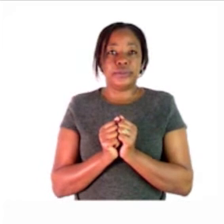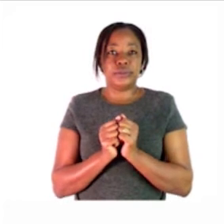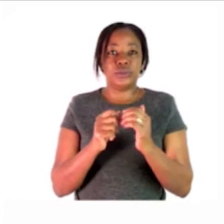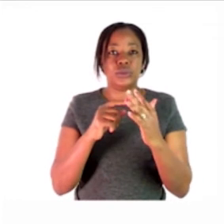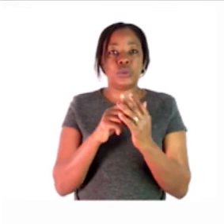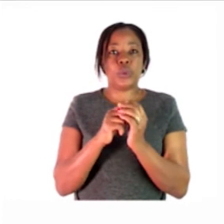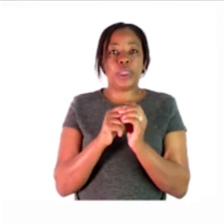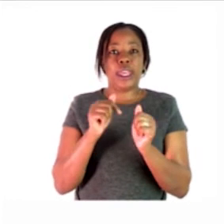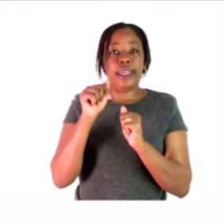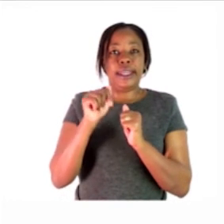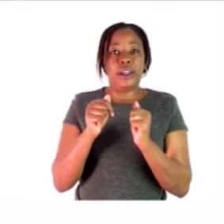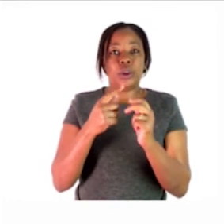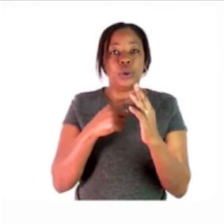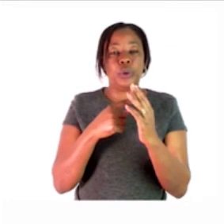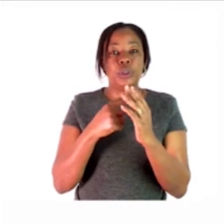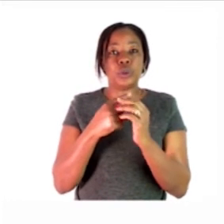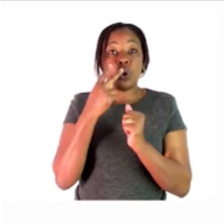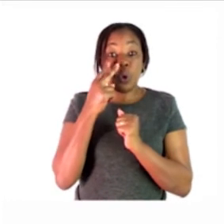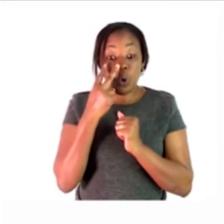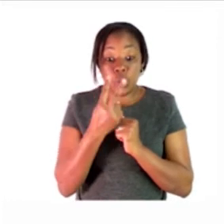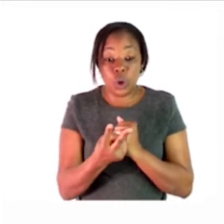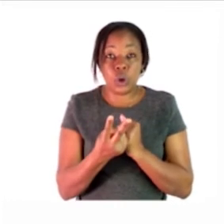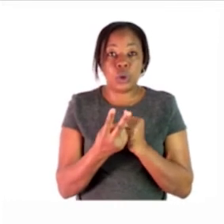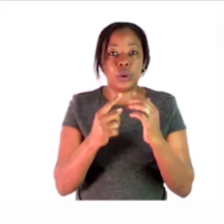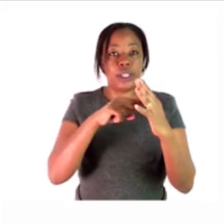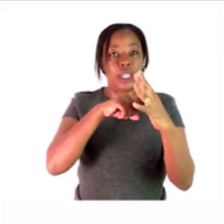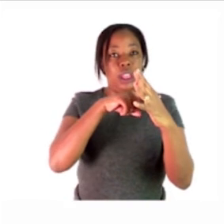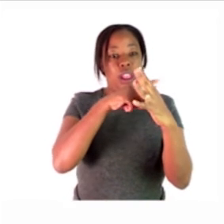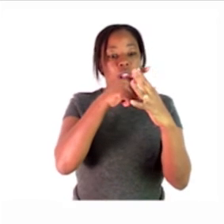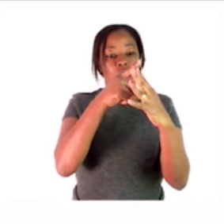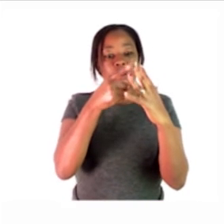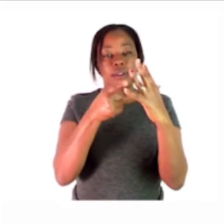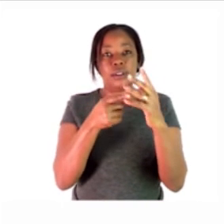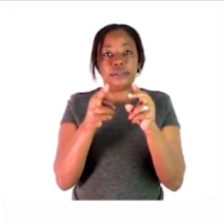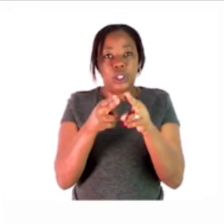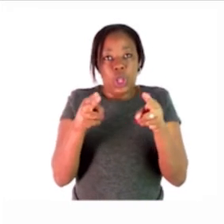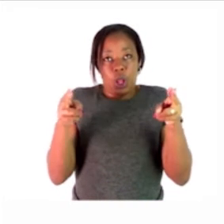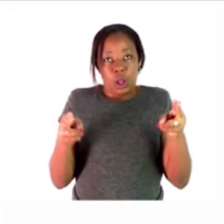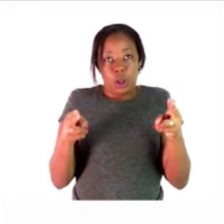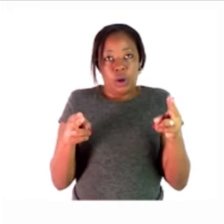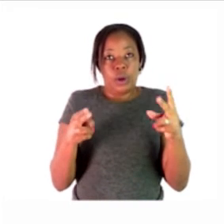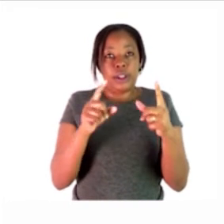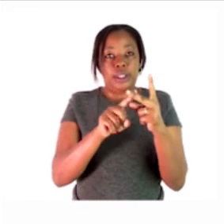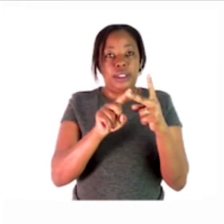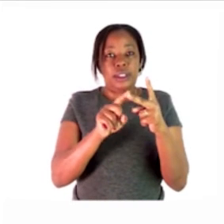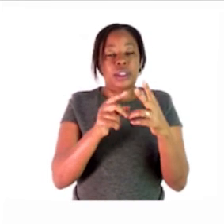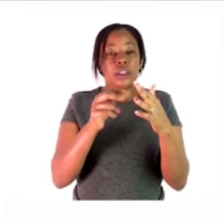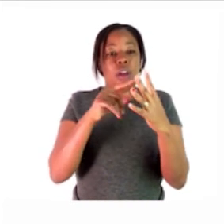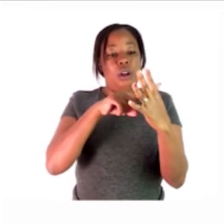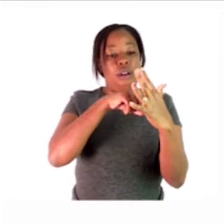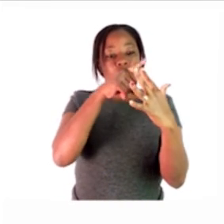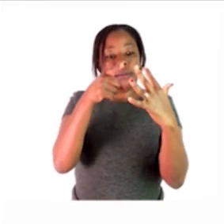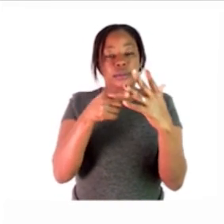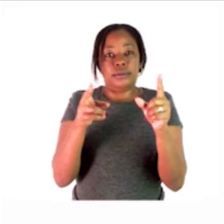Now we are going to distinguish between the long and the short vowel sounds. We are going to distinguish between the